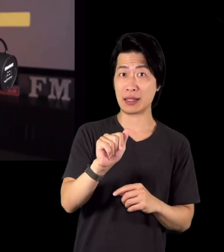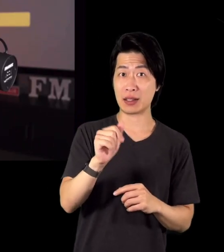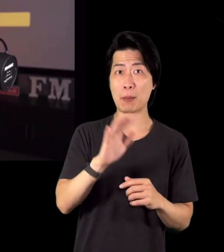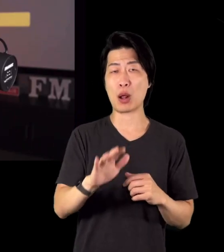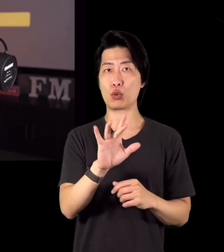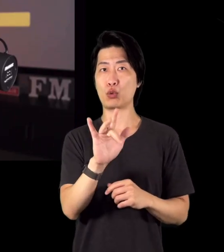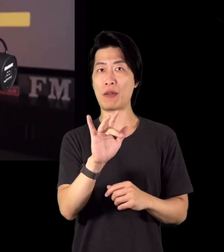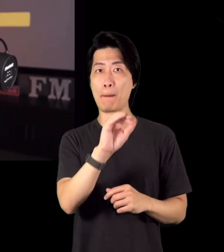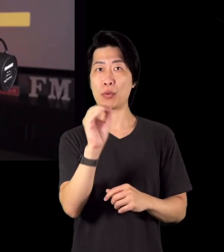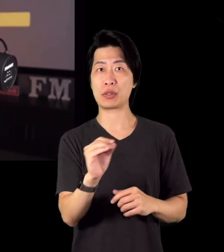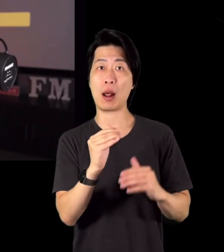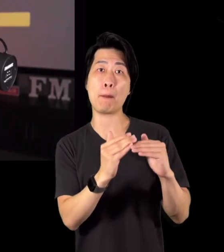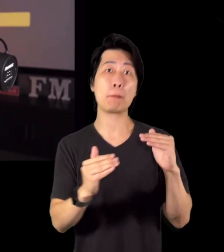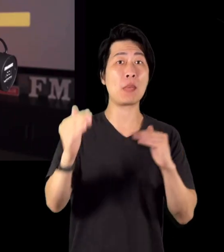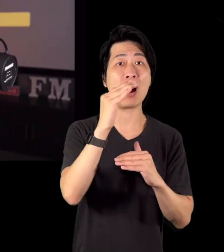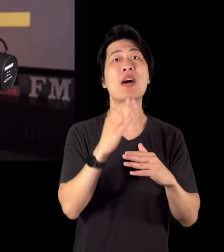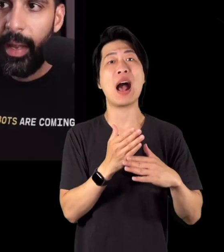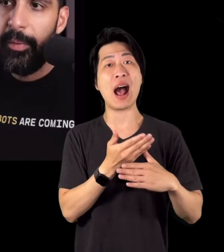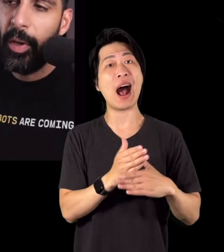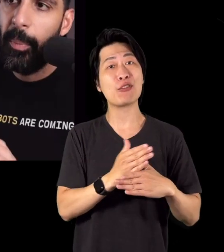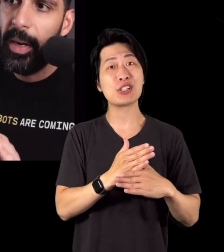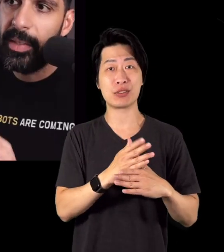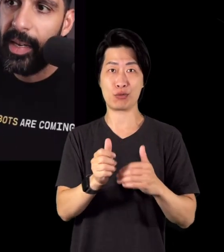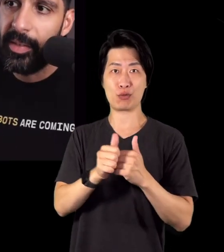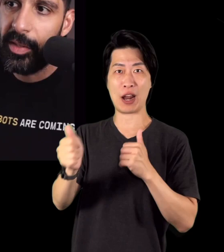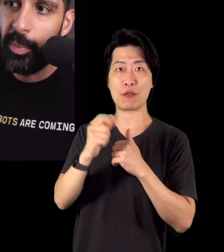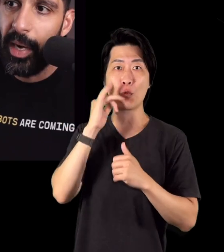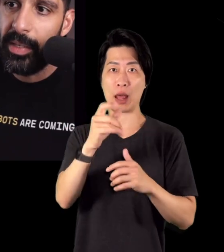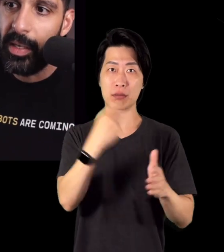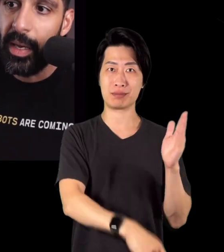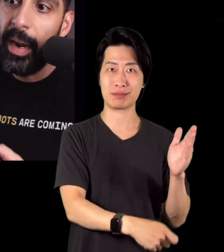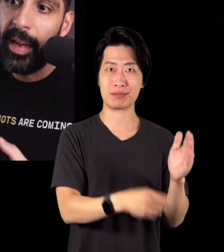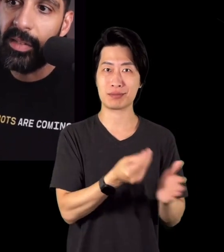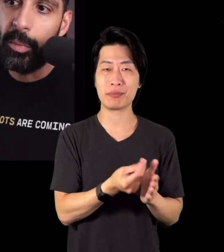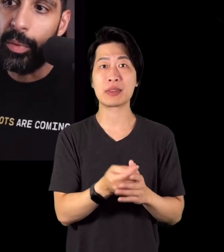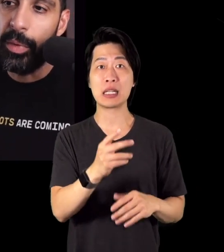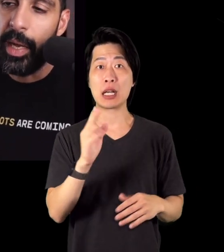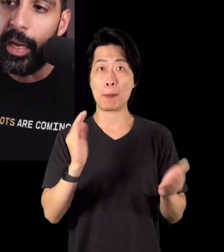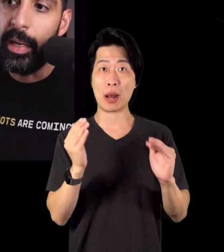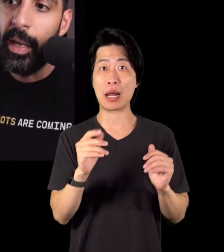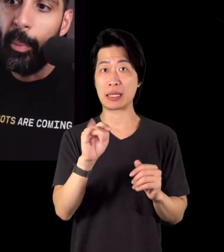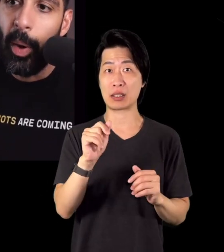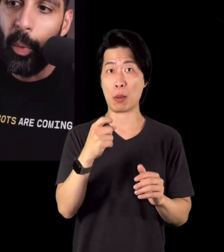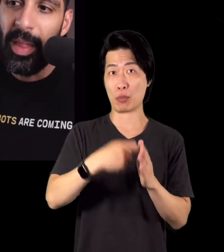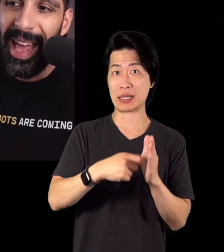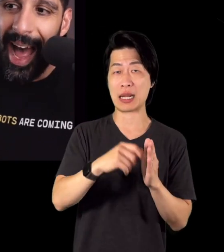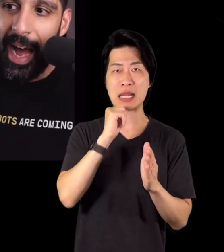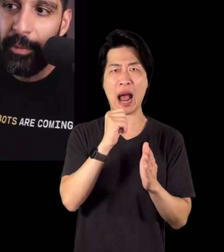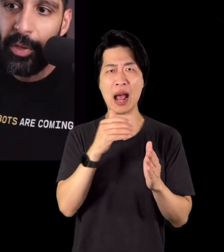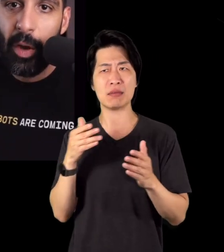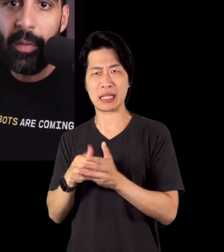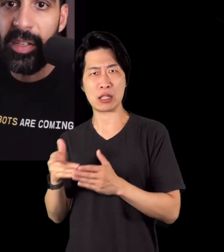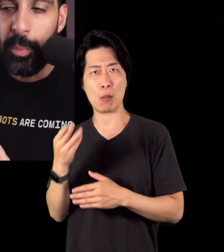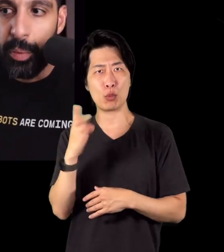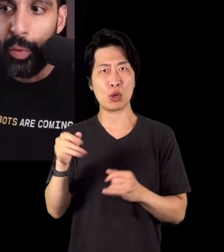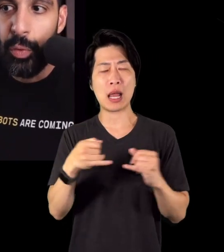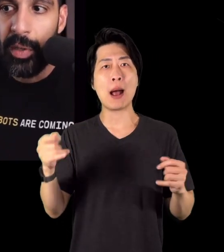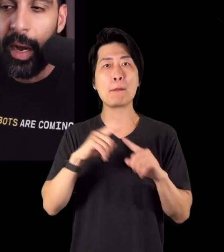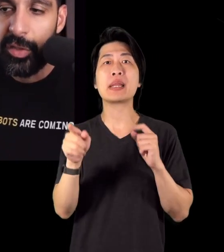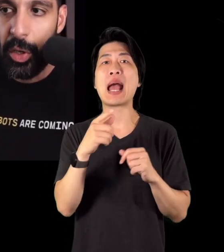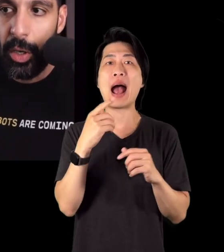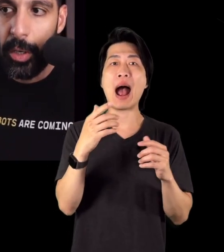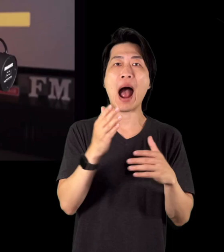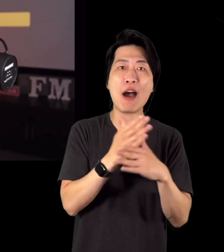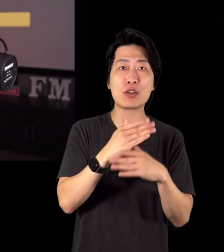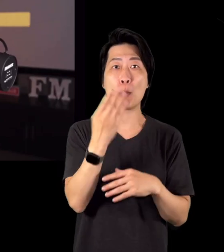25% above average range for the money. And if you compare Tesla's pricing not against the blue line, but where the average of these blue